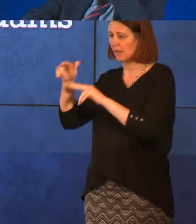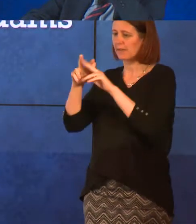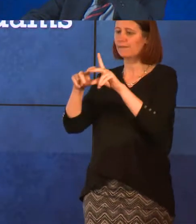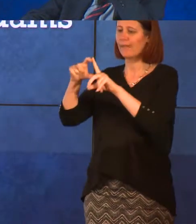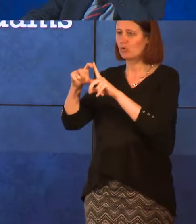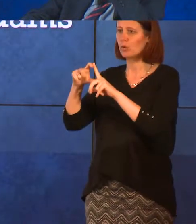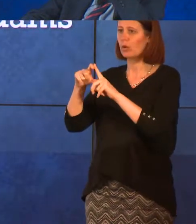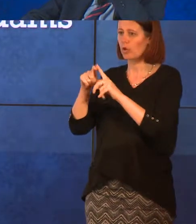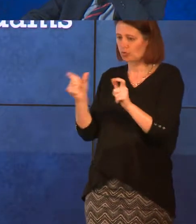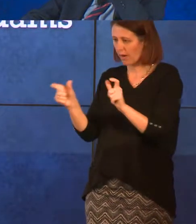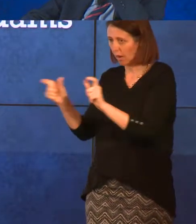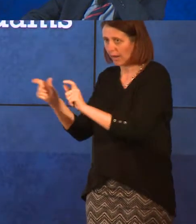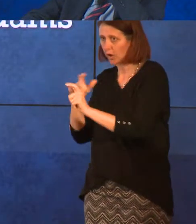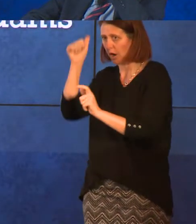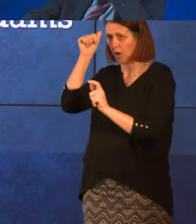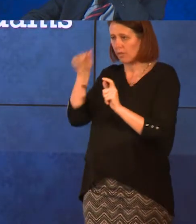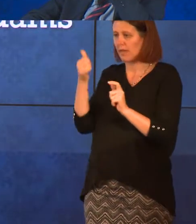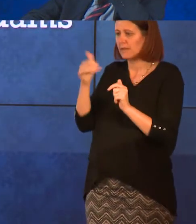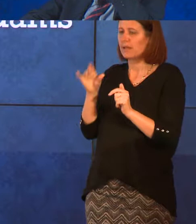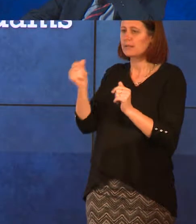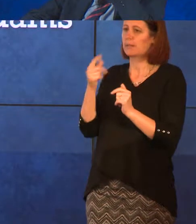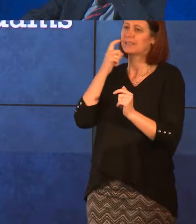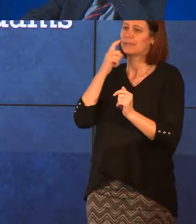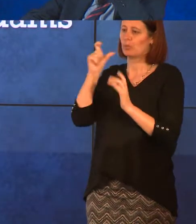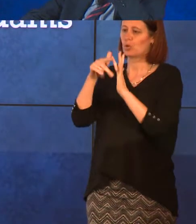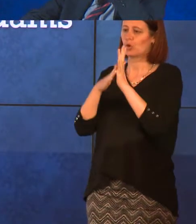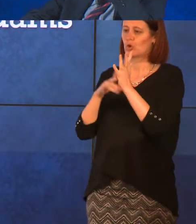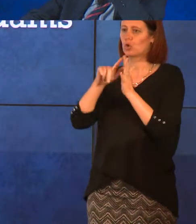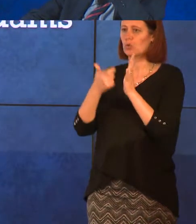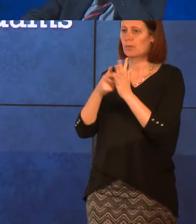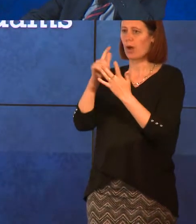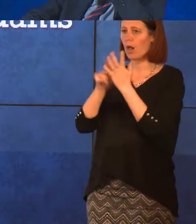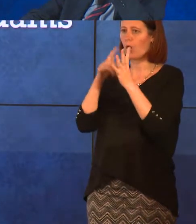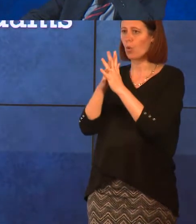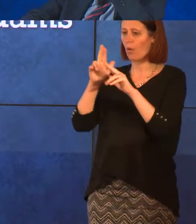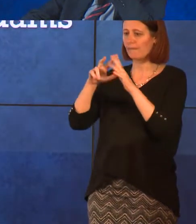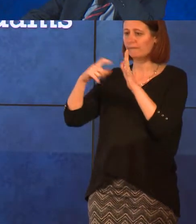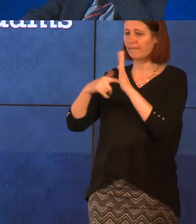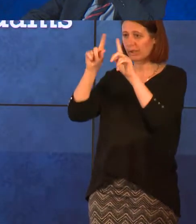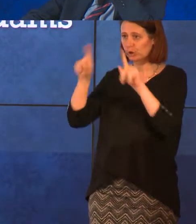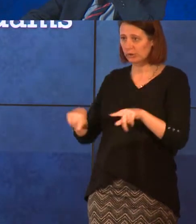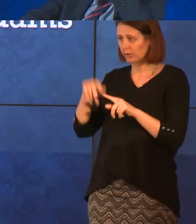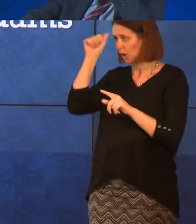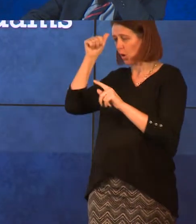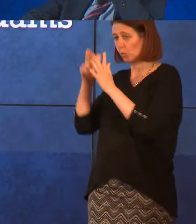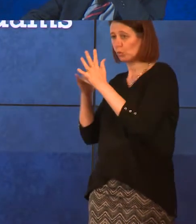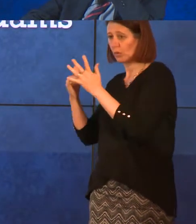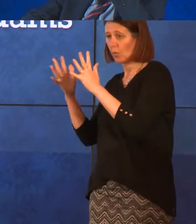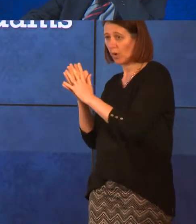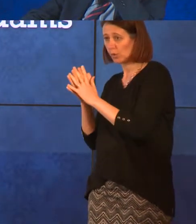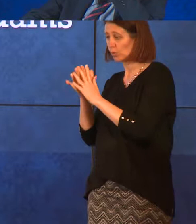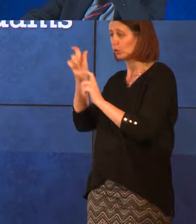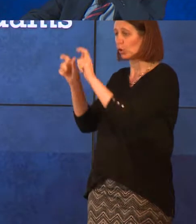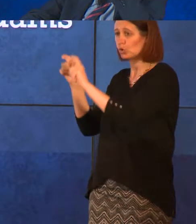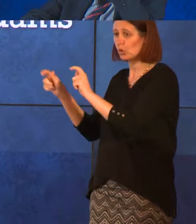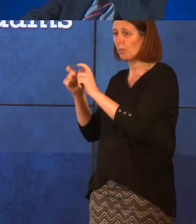regulator, has done some simple consumer law fact sheets about that. I know that in New South Wales, Consumer